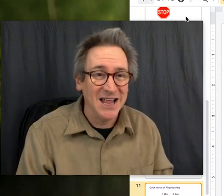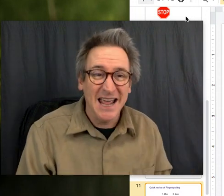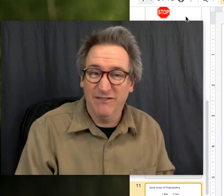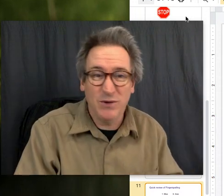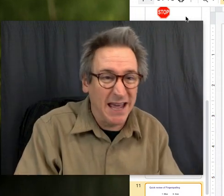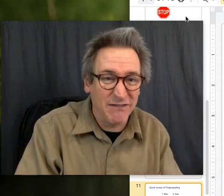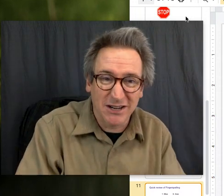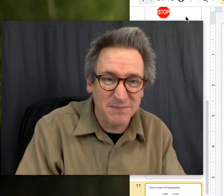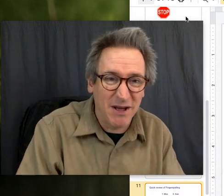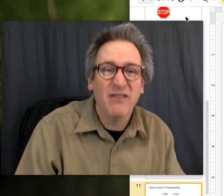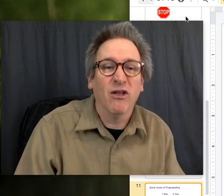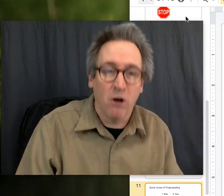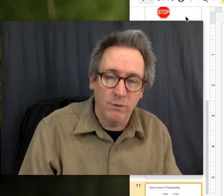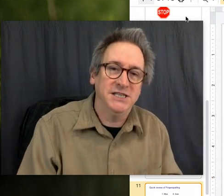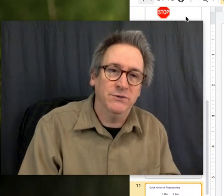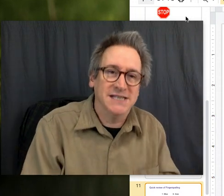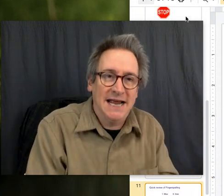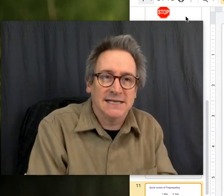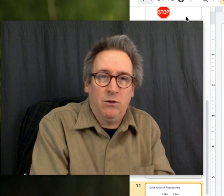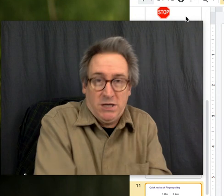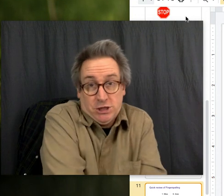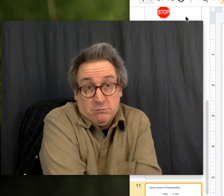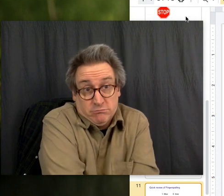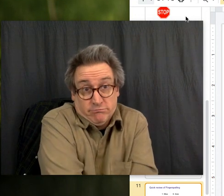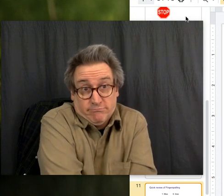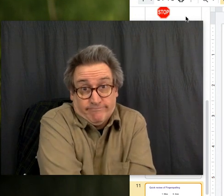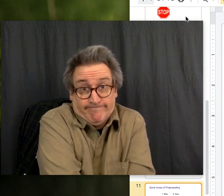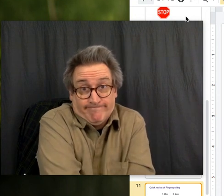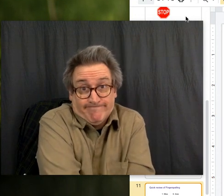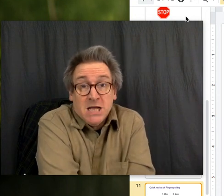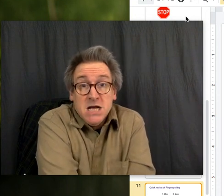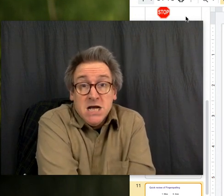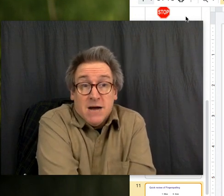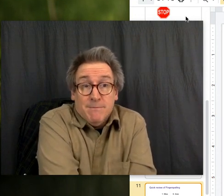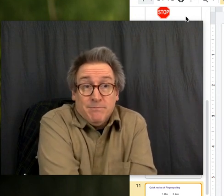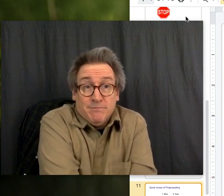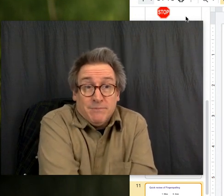ASL, if you can't finger spell, they'll always see you as an ASL 1 student.